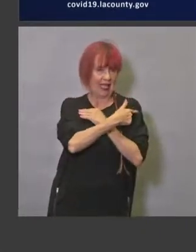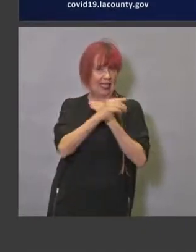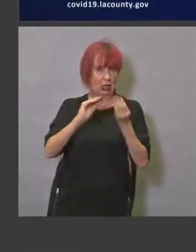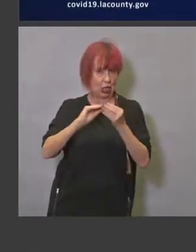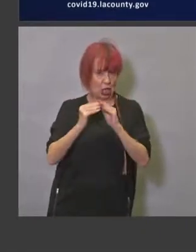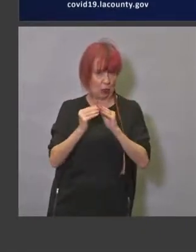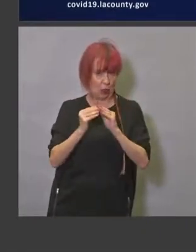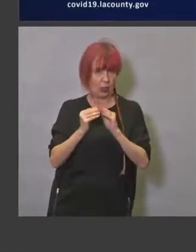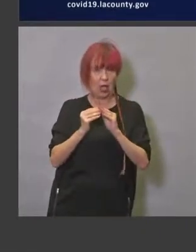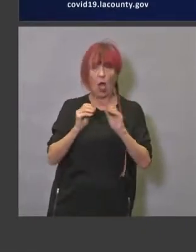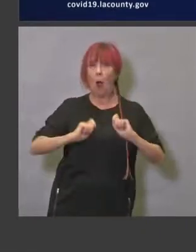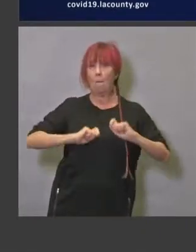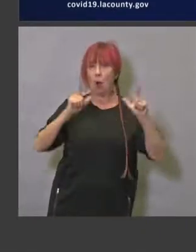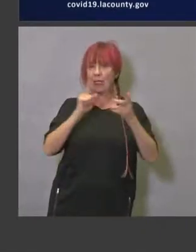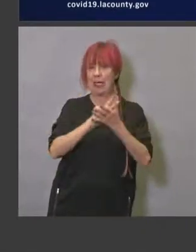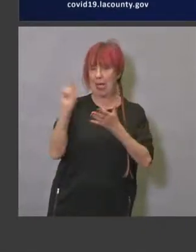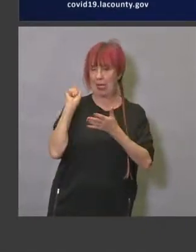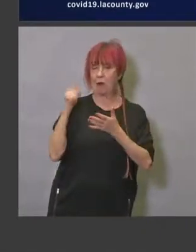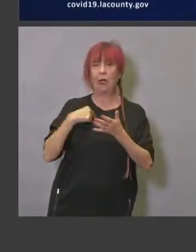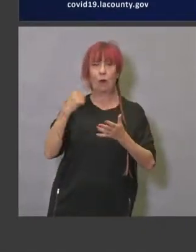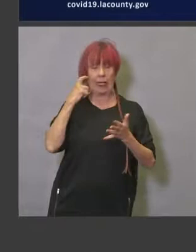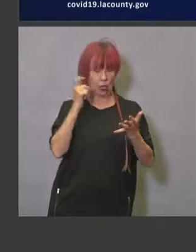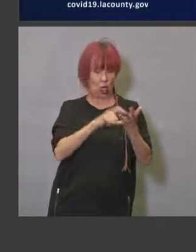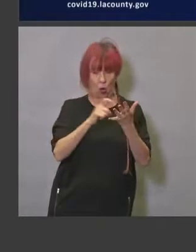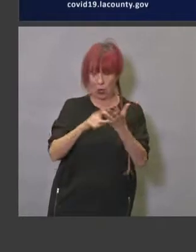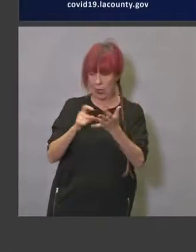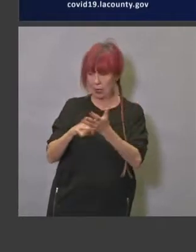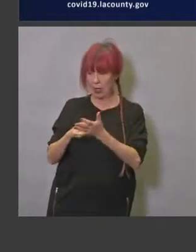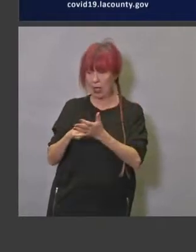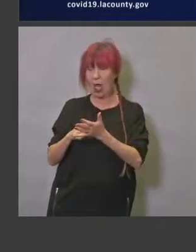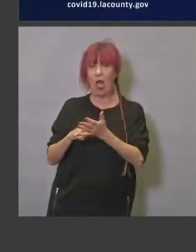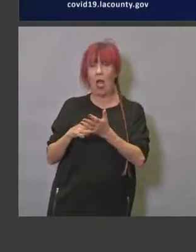we noticed that some of the areas, in fact, most of them that have seen